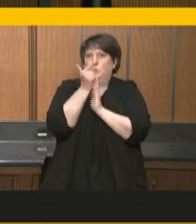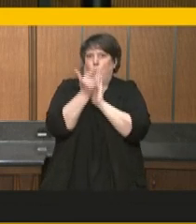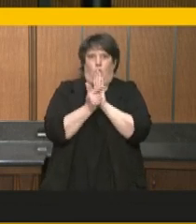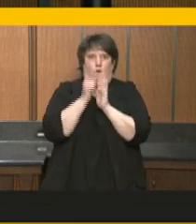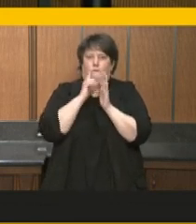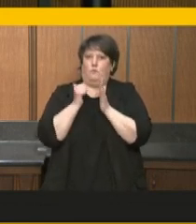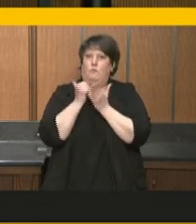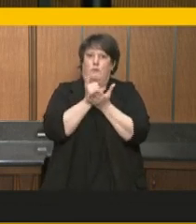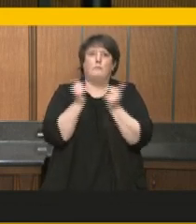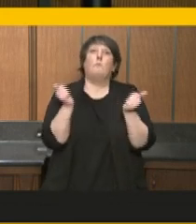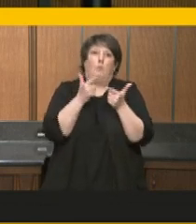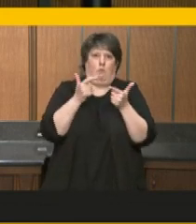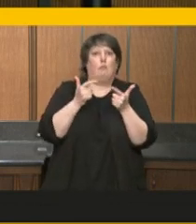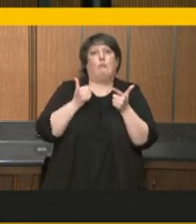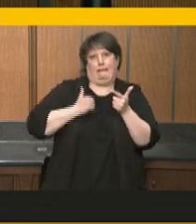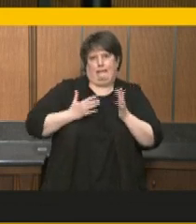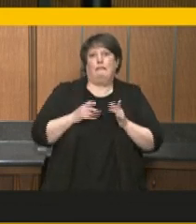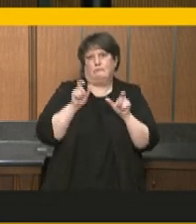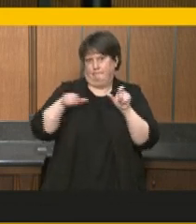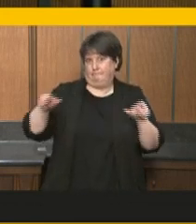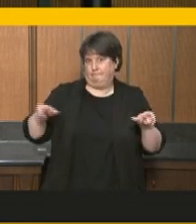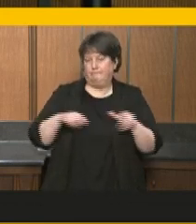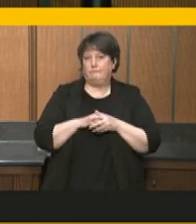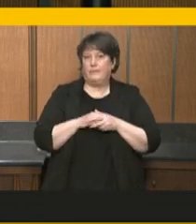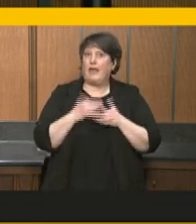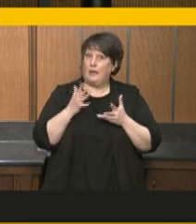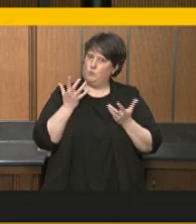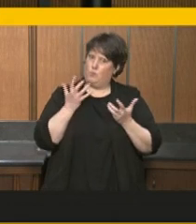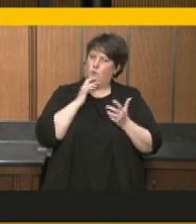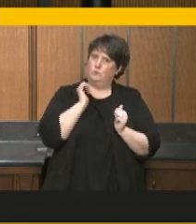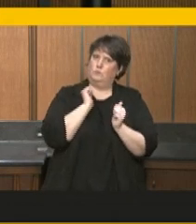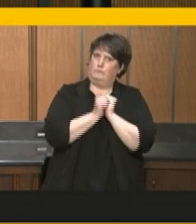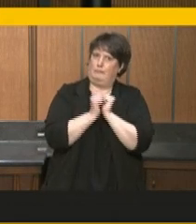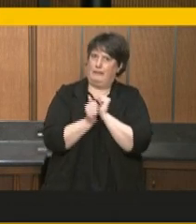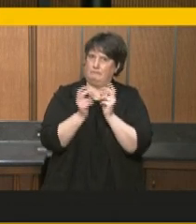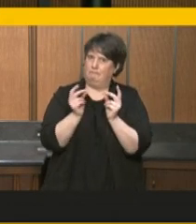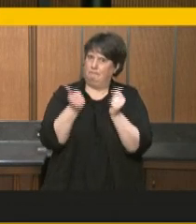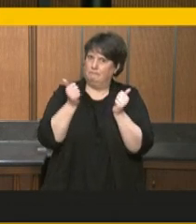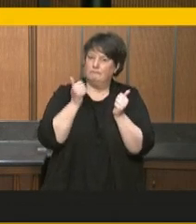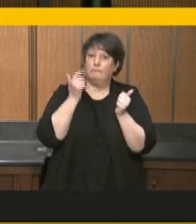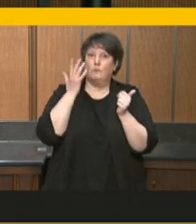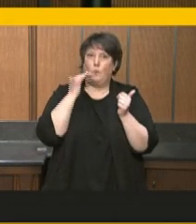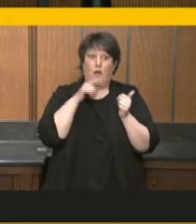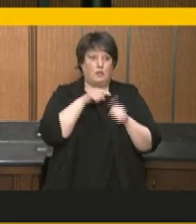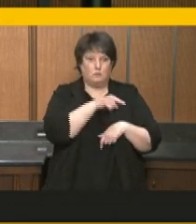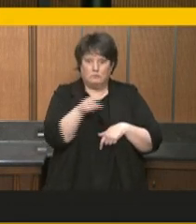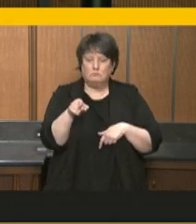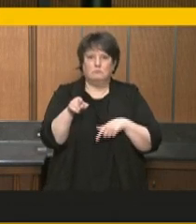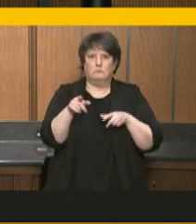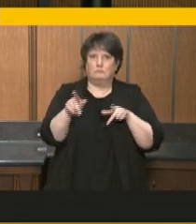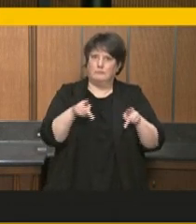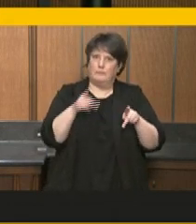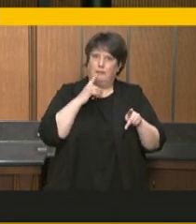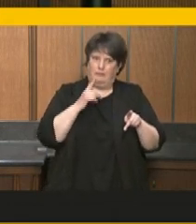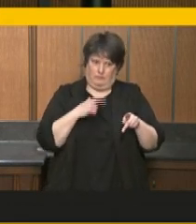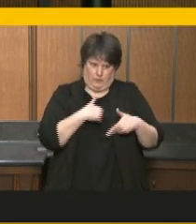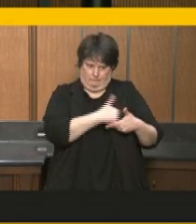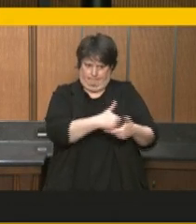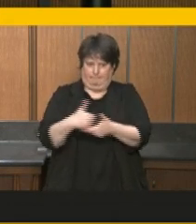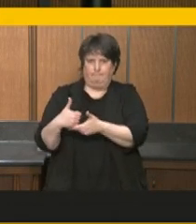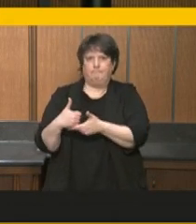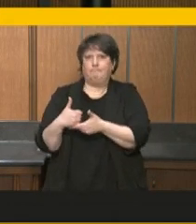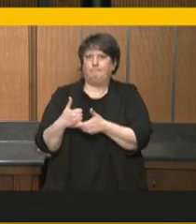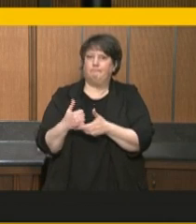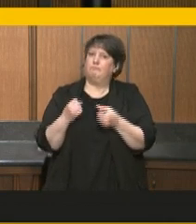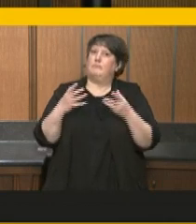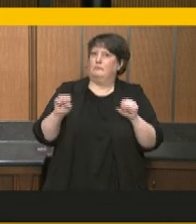Canadians. We passed these measures quickly in order to provide support to Canadians in need. And I will continue to engage